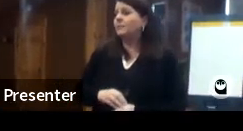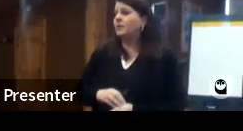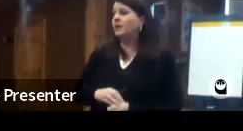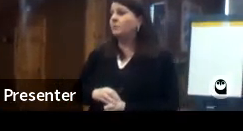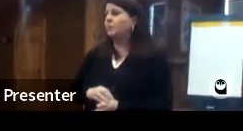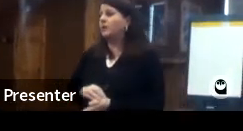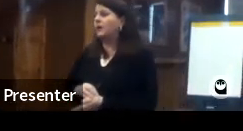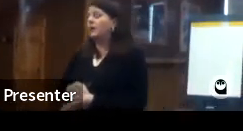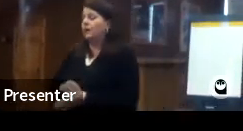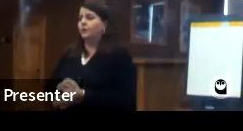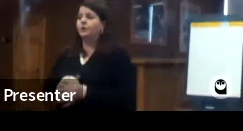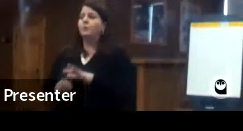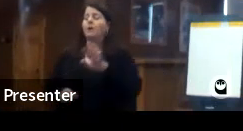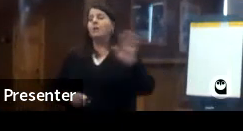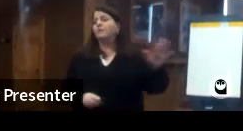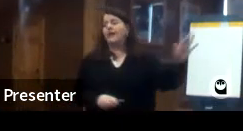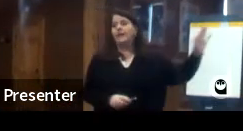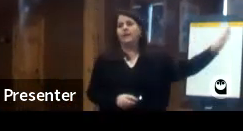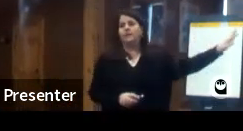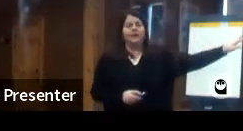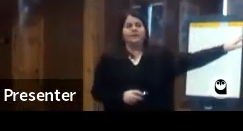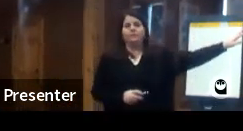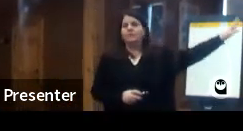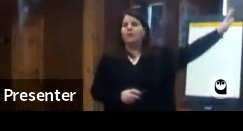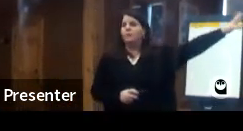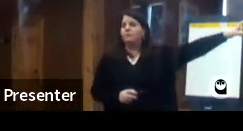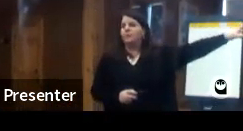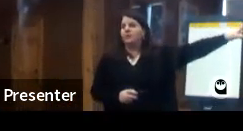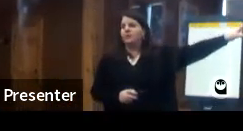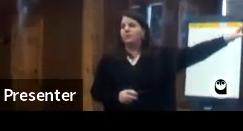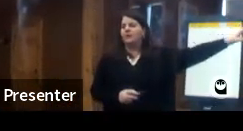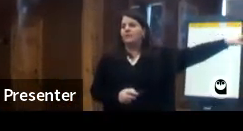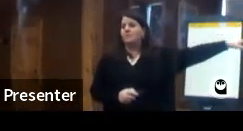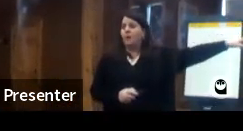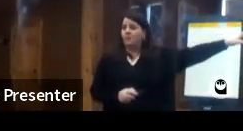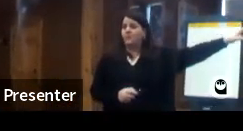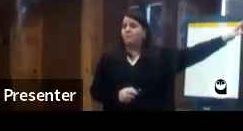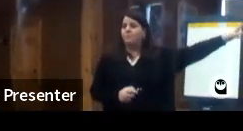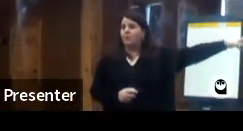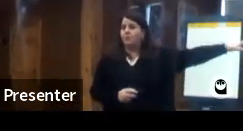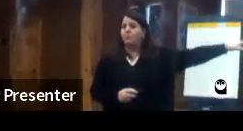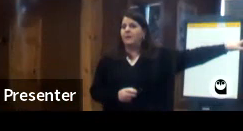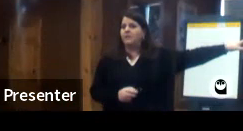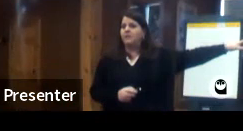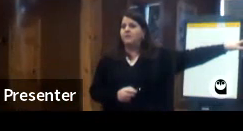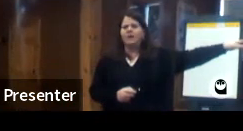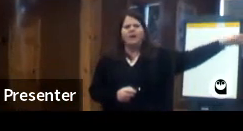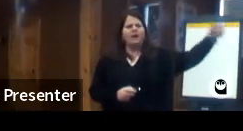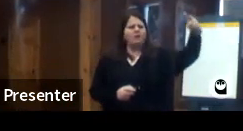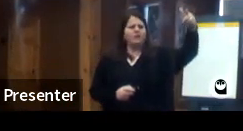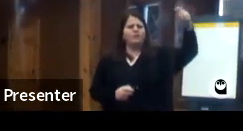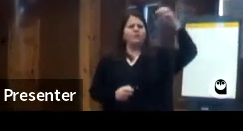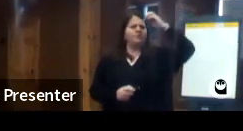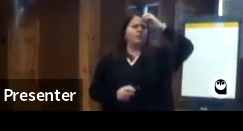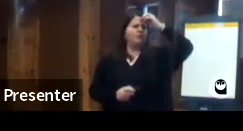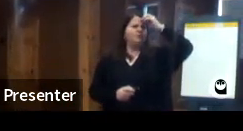of dynamics within a community, you're gonna put all of that in. So it's not going to be 1 to 2 pages, it's probably going to be multiple pages.